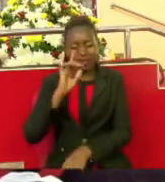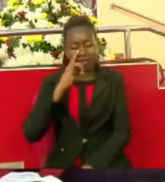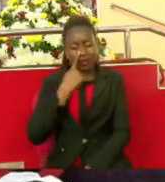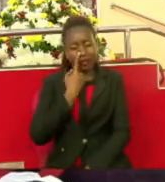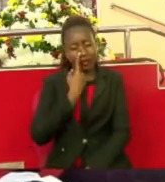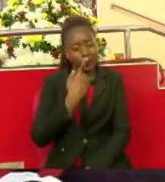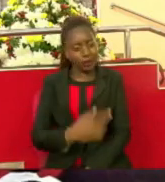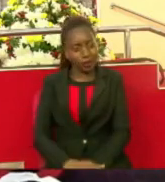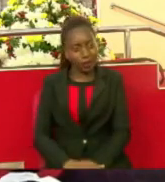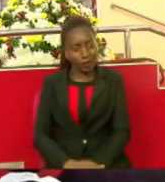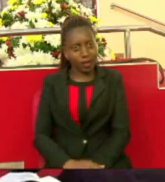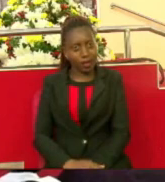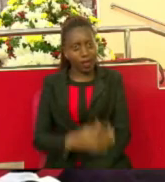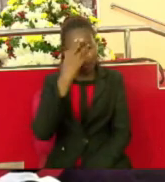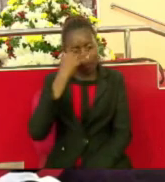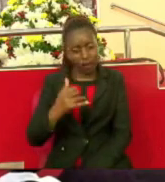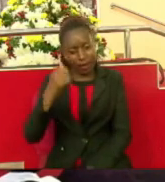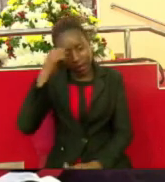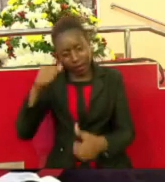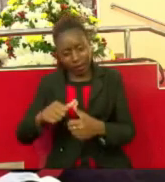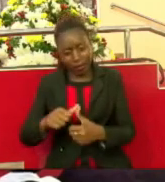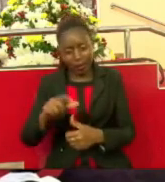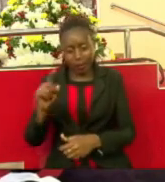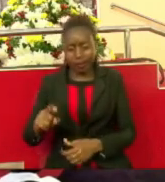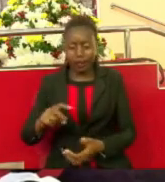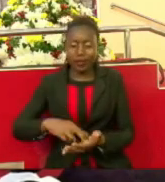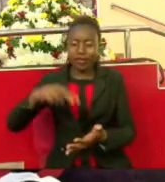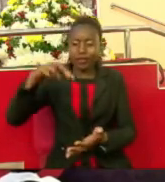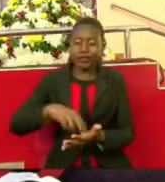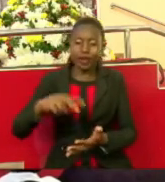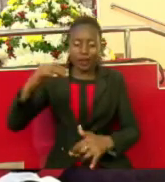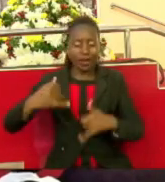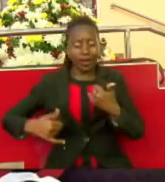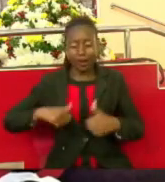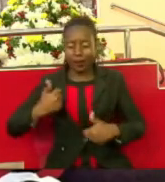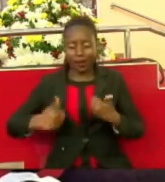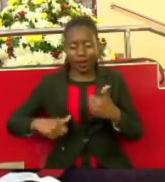When they remember, they should be jumping around everywhere, not being seated for 2 hours.